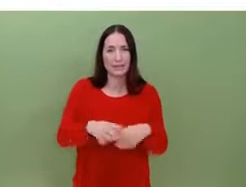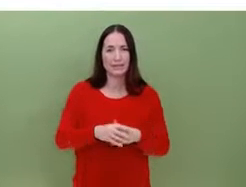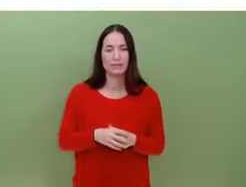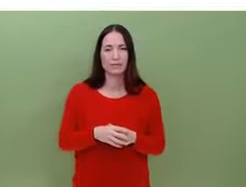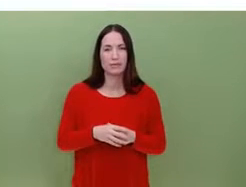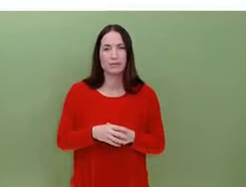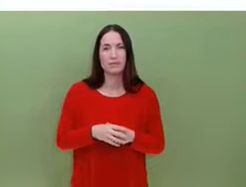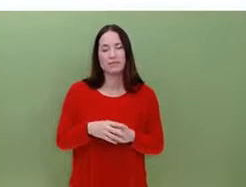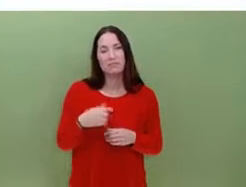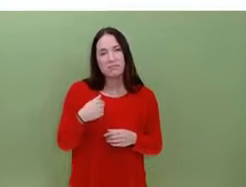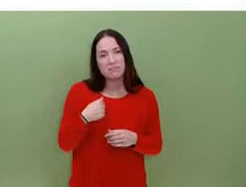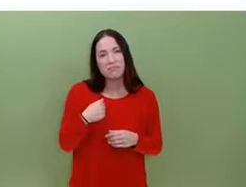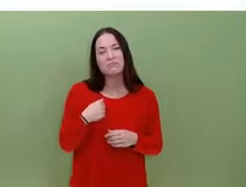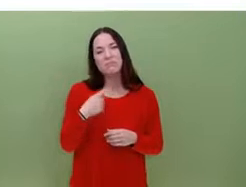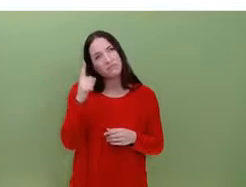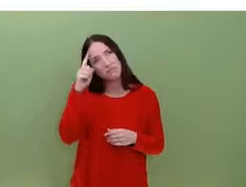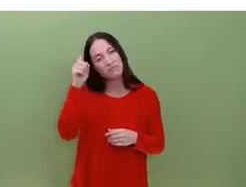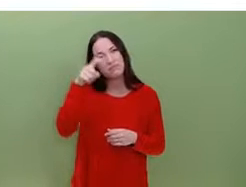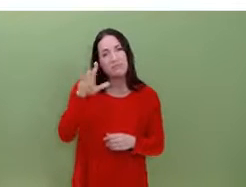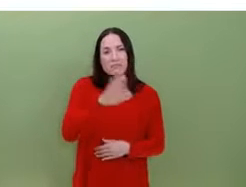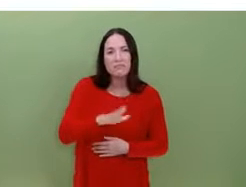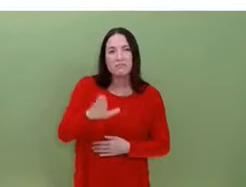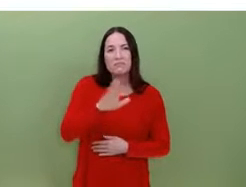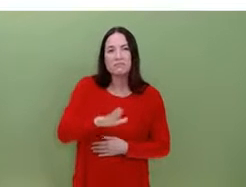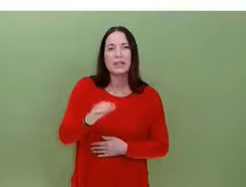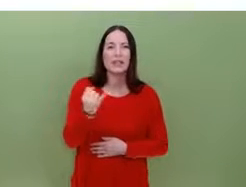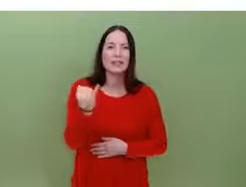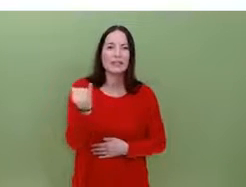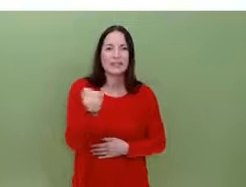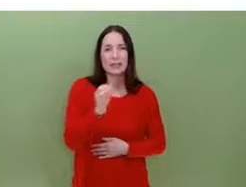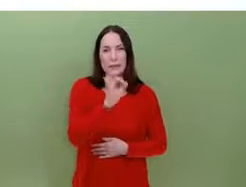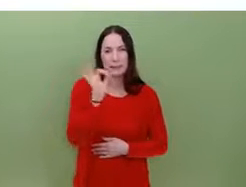forward the idea that about 16% of those 2 to 18